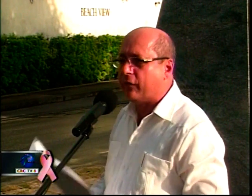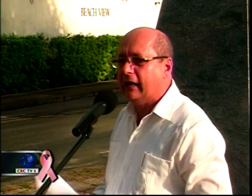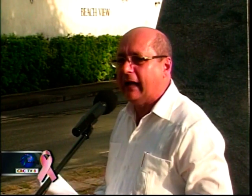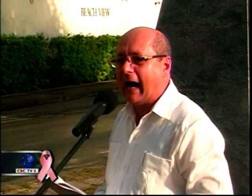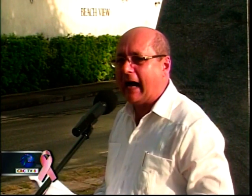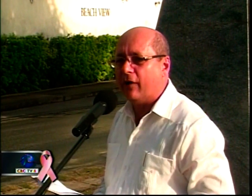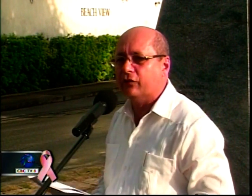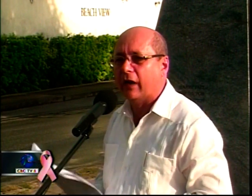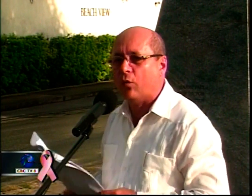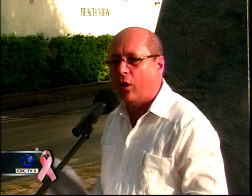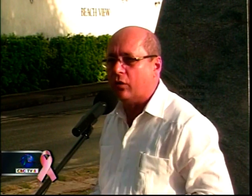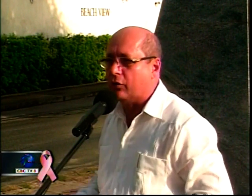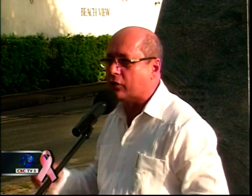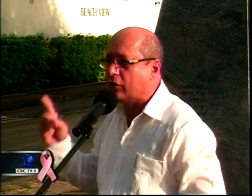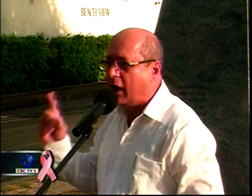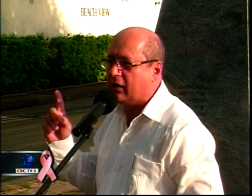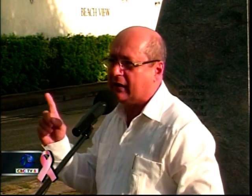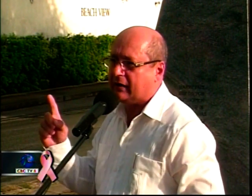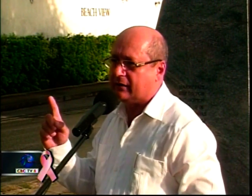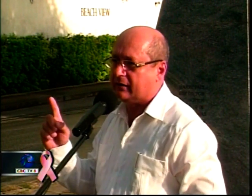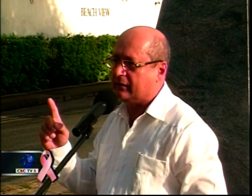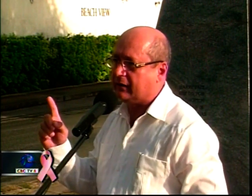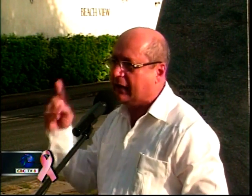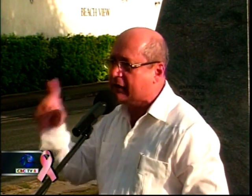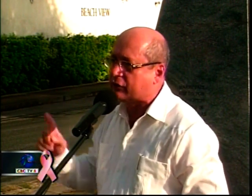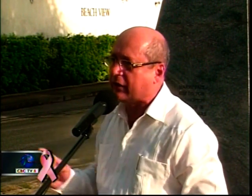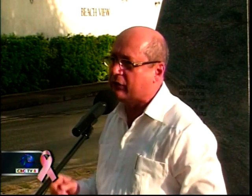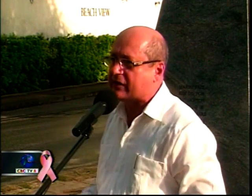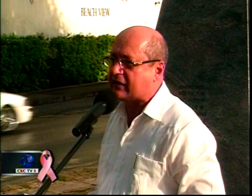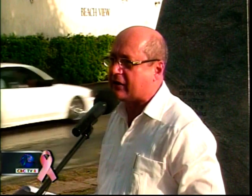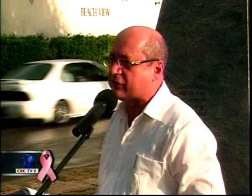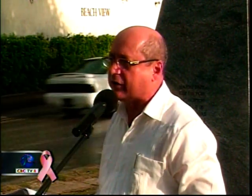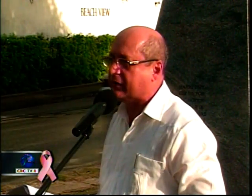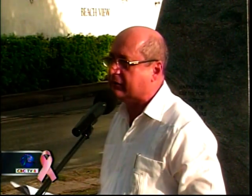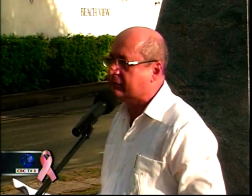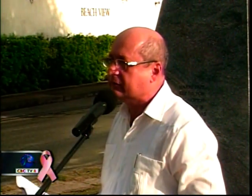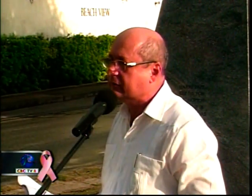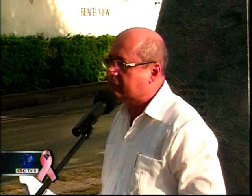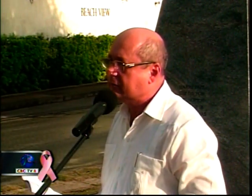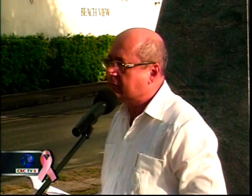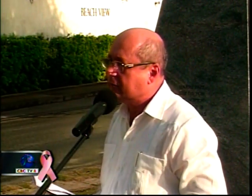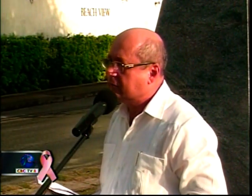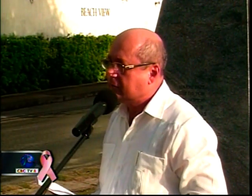walking freely around the world, not only into the U.S. territory?